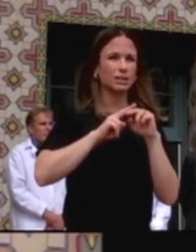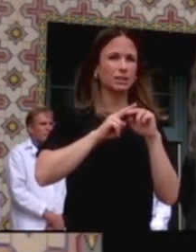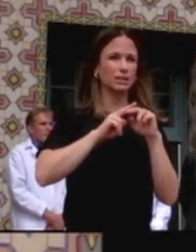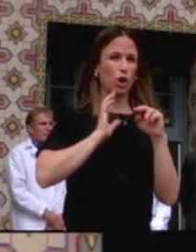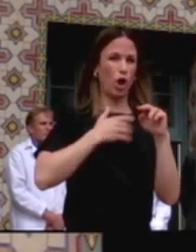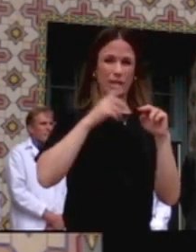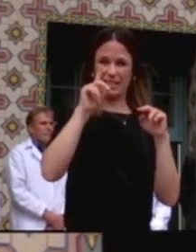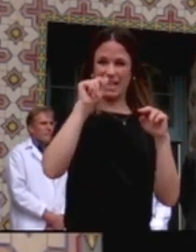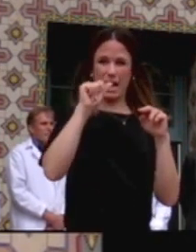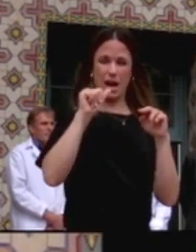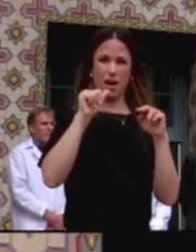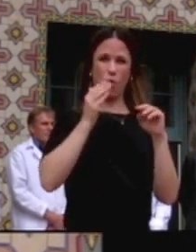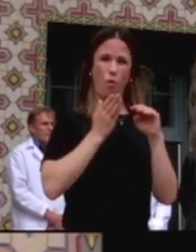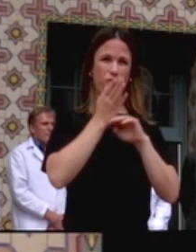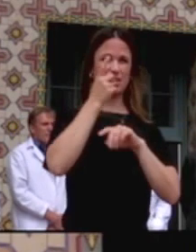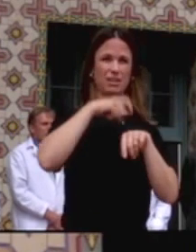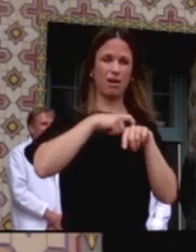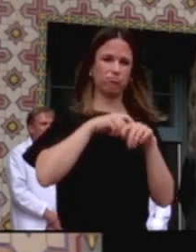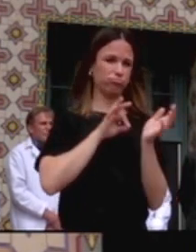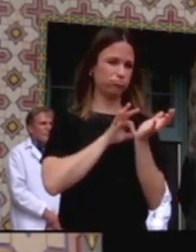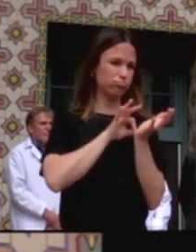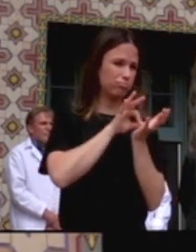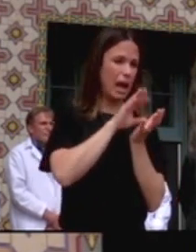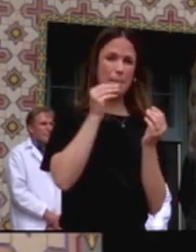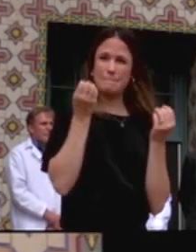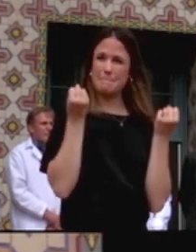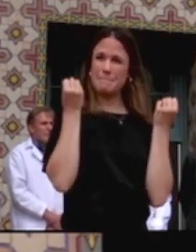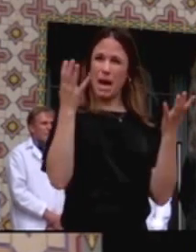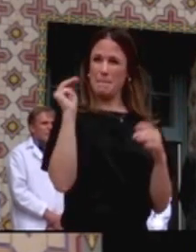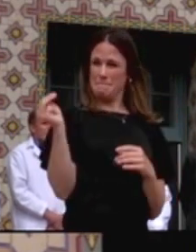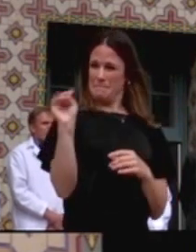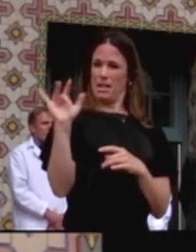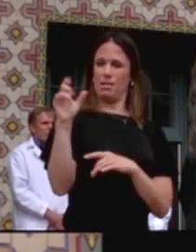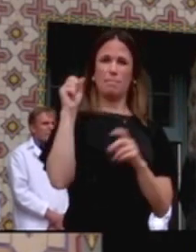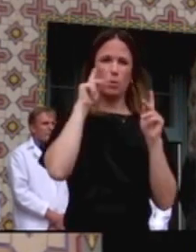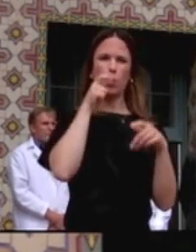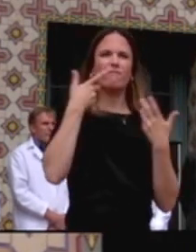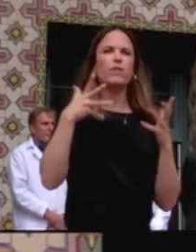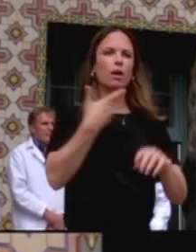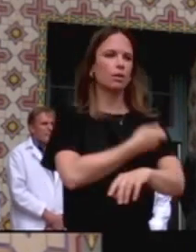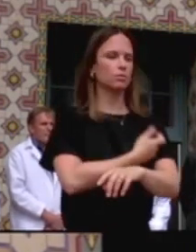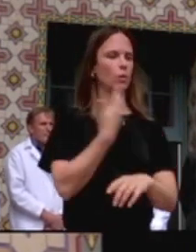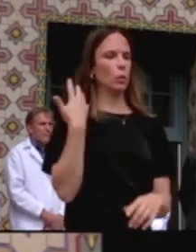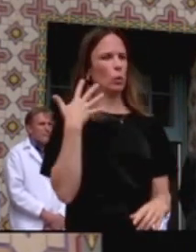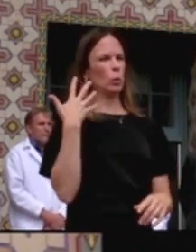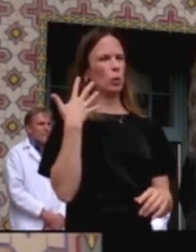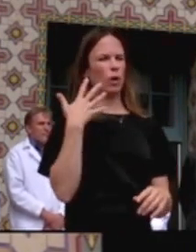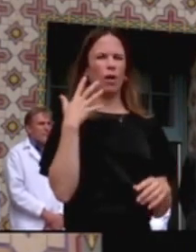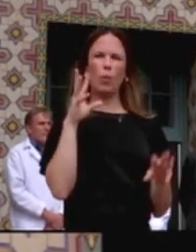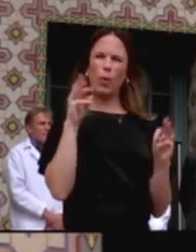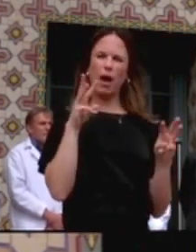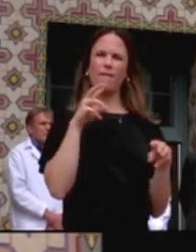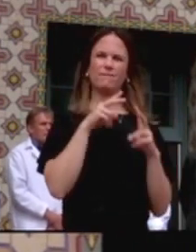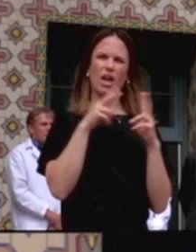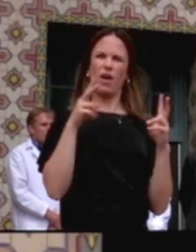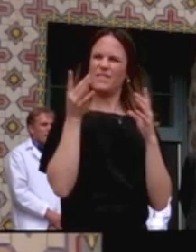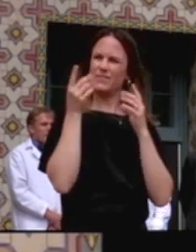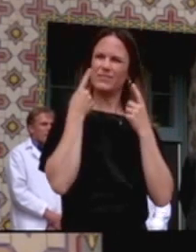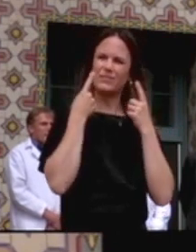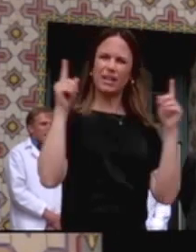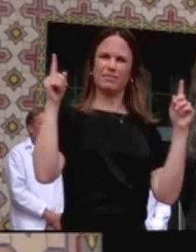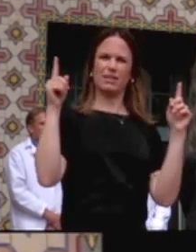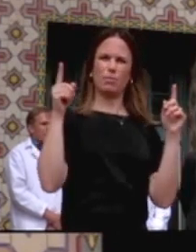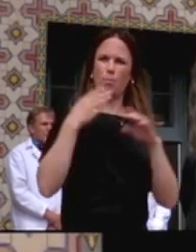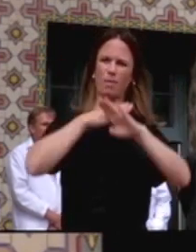time and over many millions of people who've gotten these vaccines show how extraordinarily effective they are at preventing infections